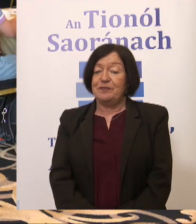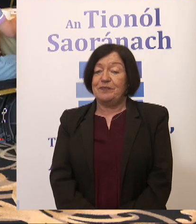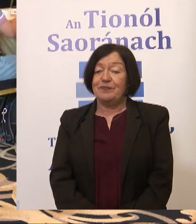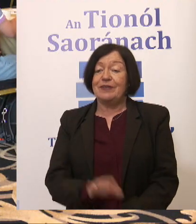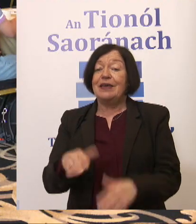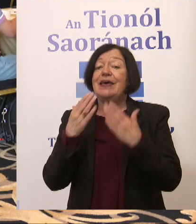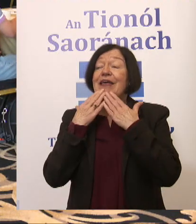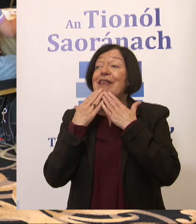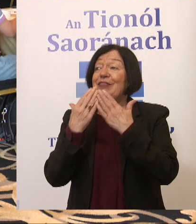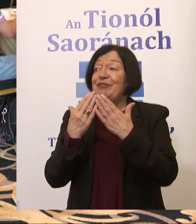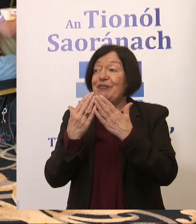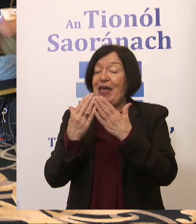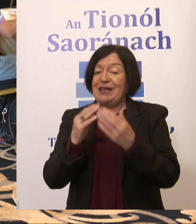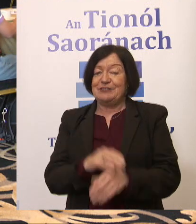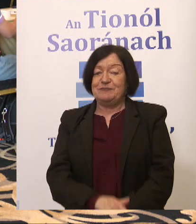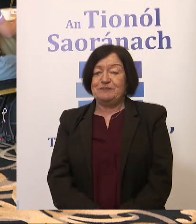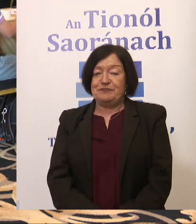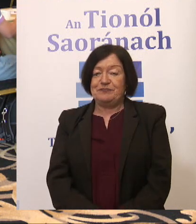Thanks for